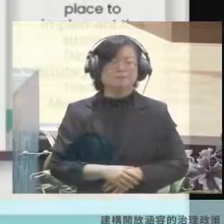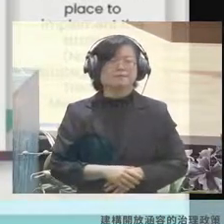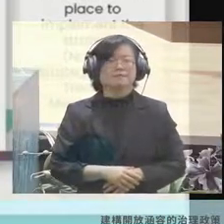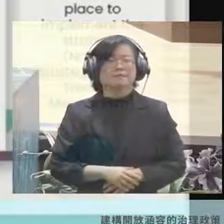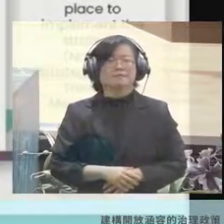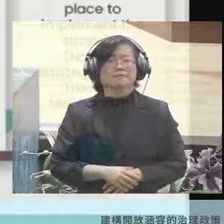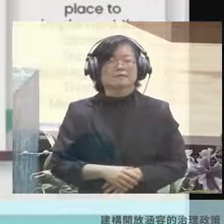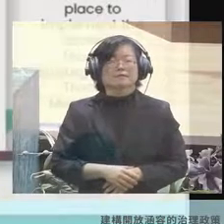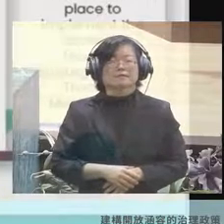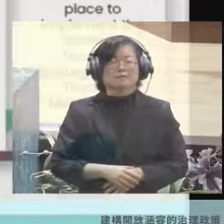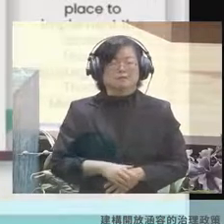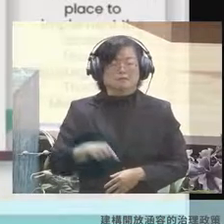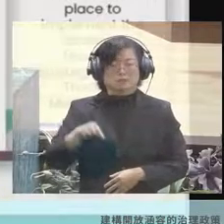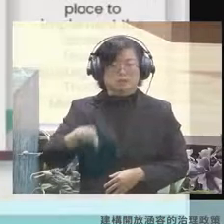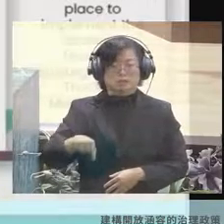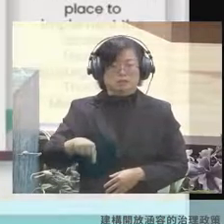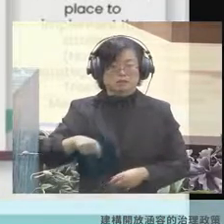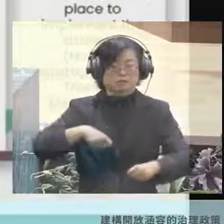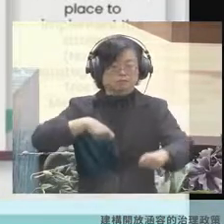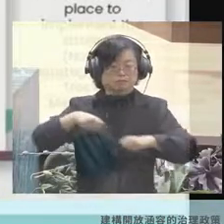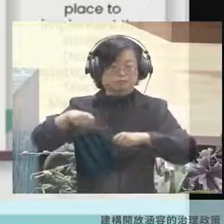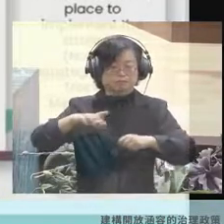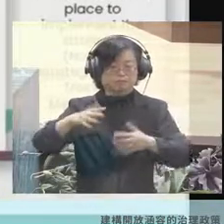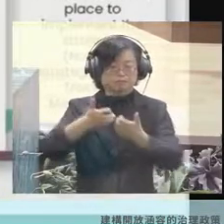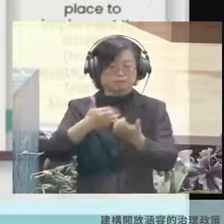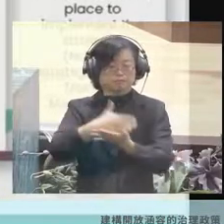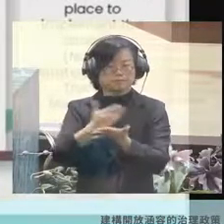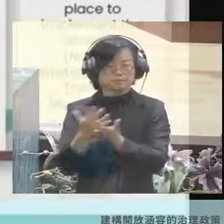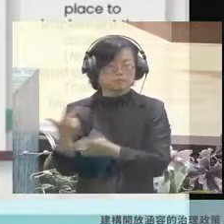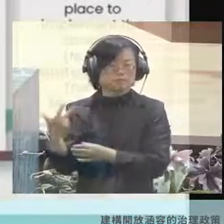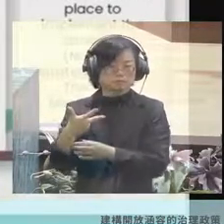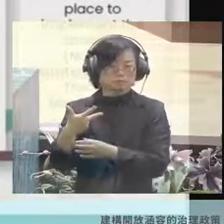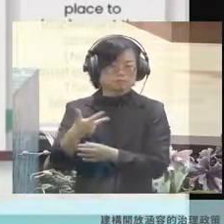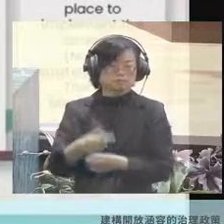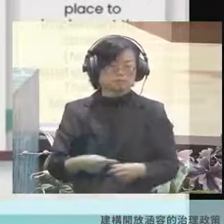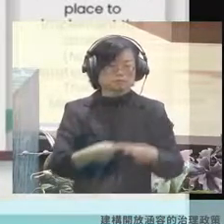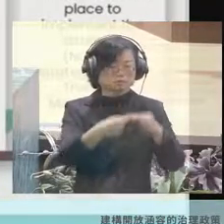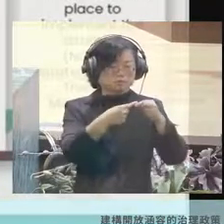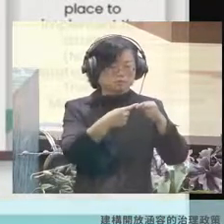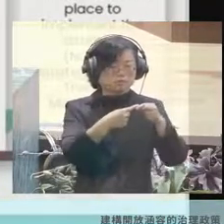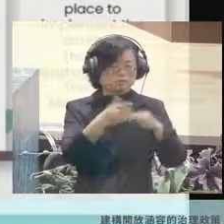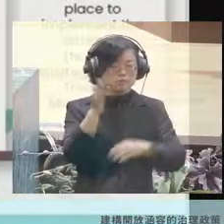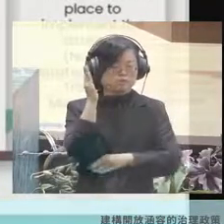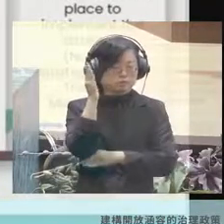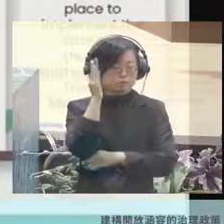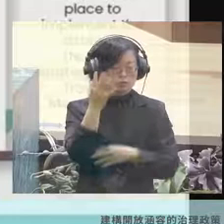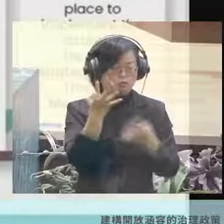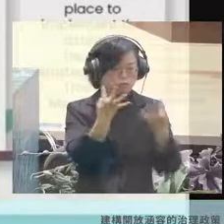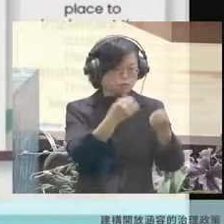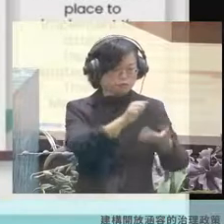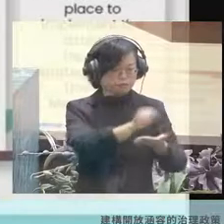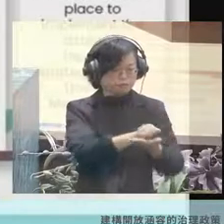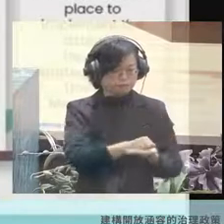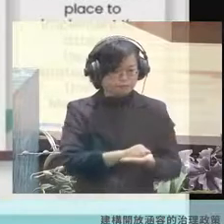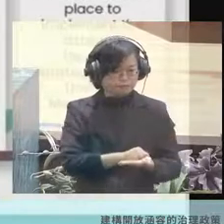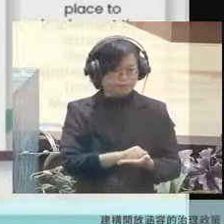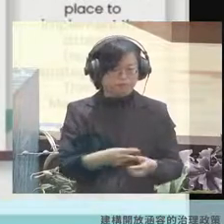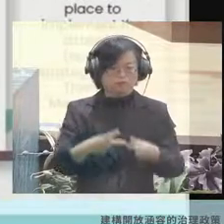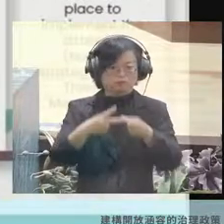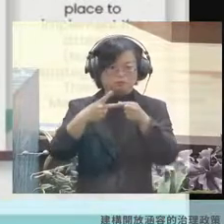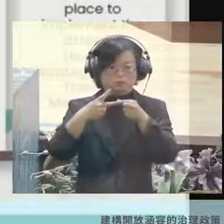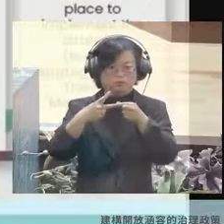The first one is the identification of government offices as an open data provider. Then we developed a comprehensive data catalog. With this